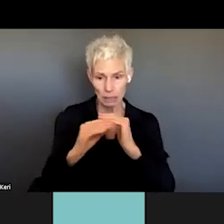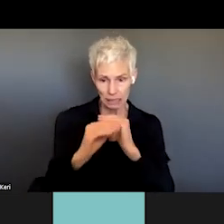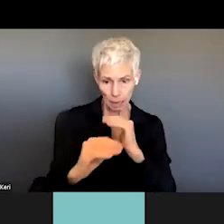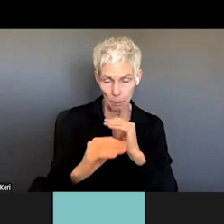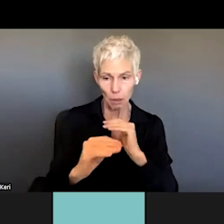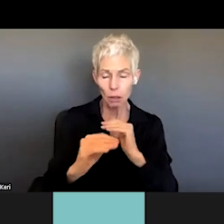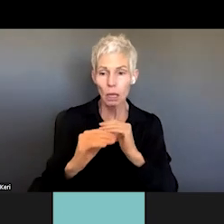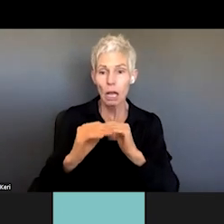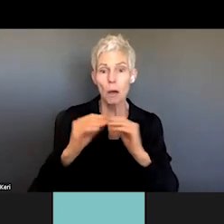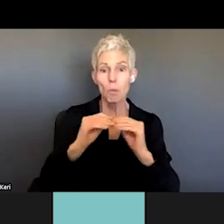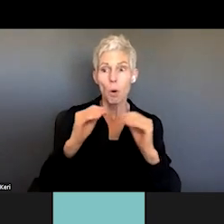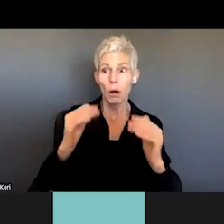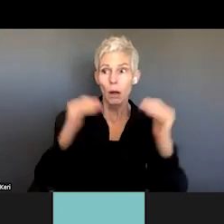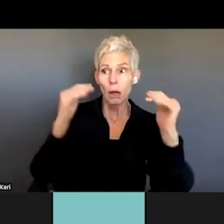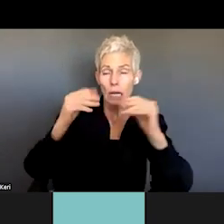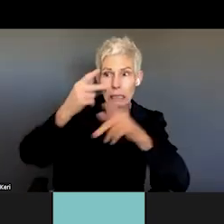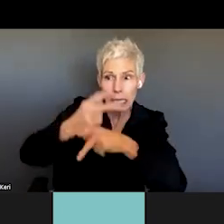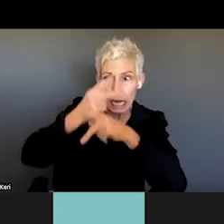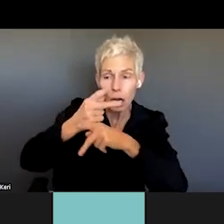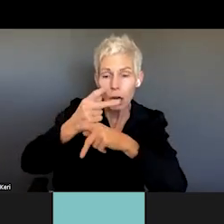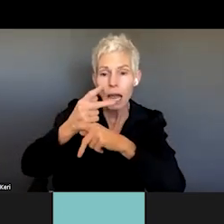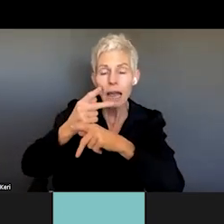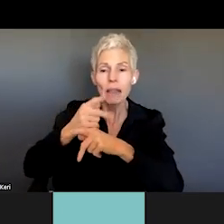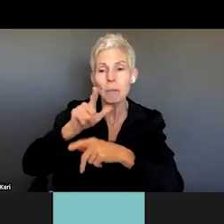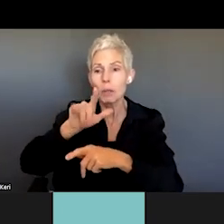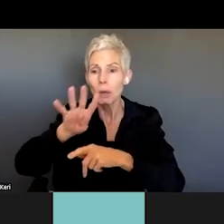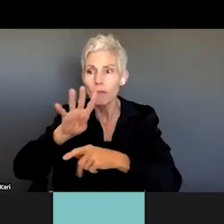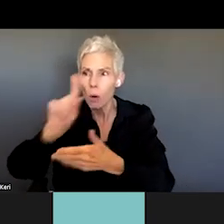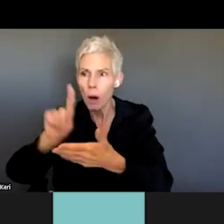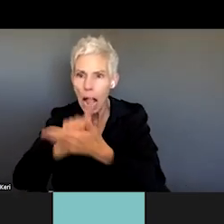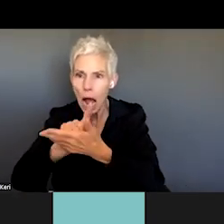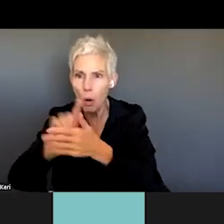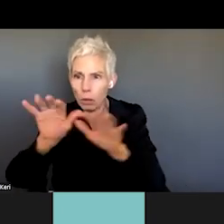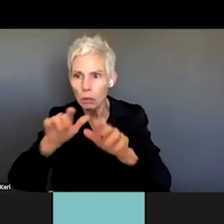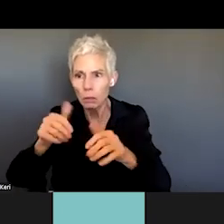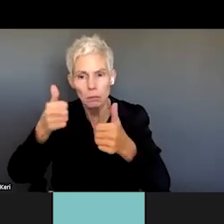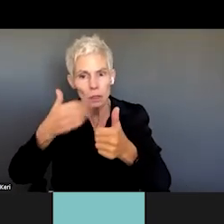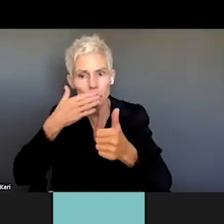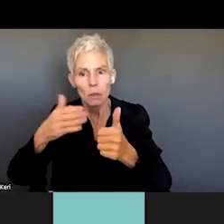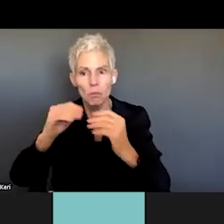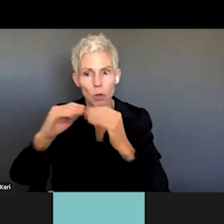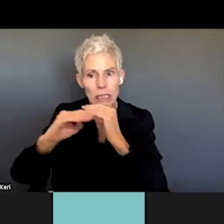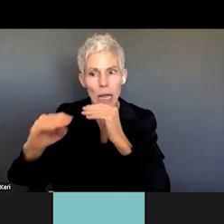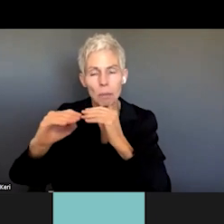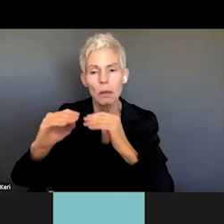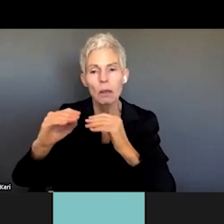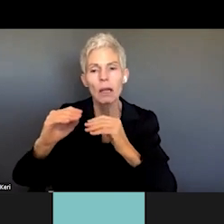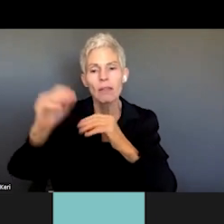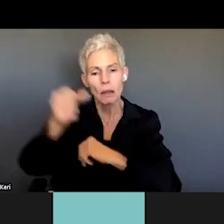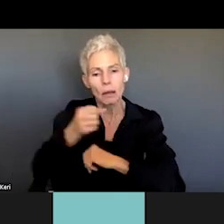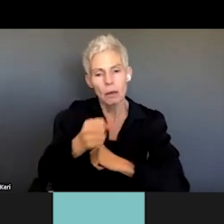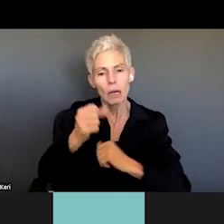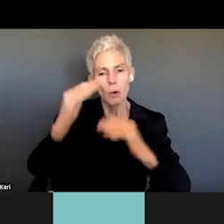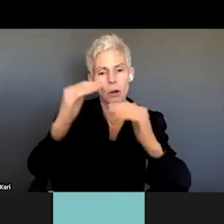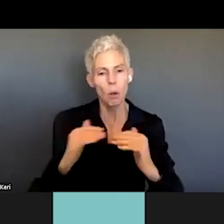to a lower level of care within, let's say, 24 hours within the same program really does hit home on this idea of no wrong door. I do